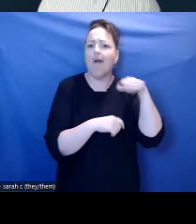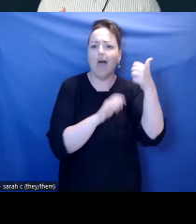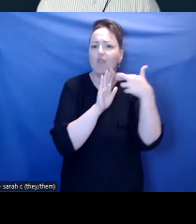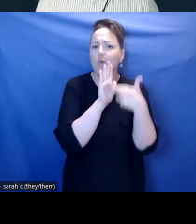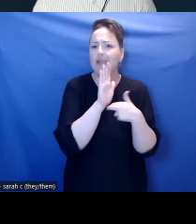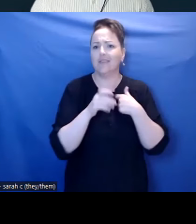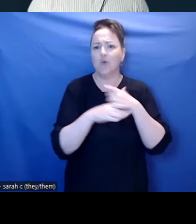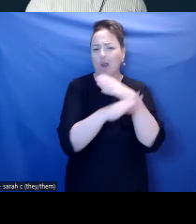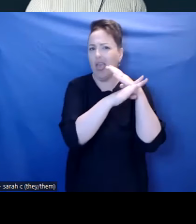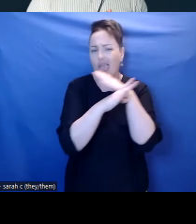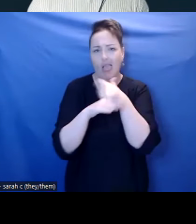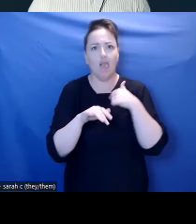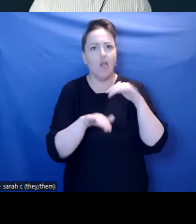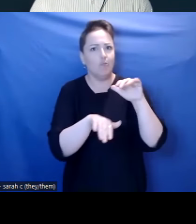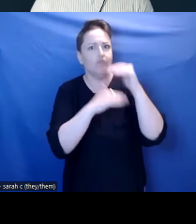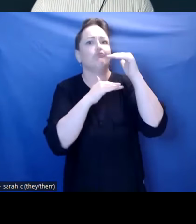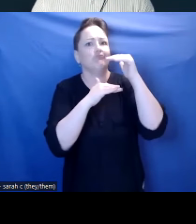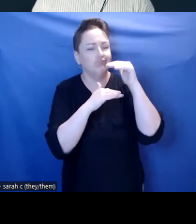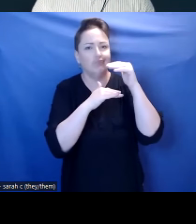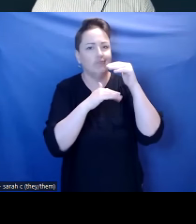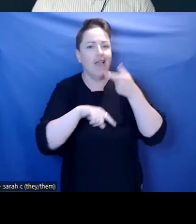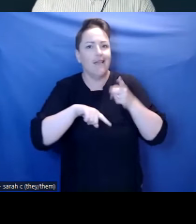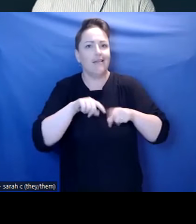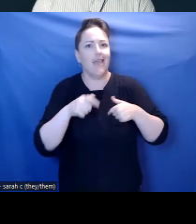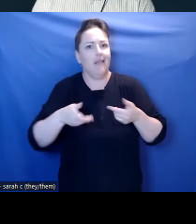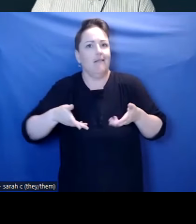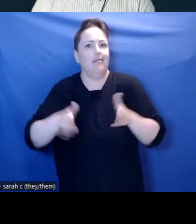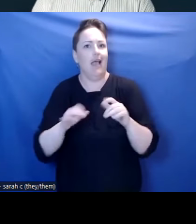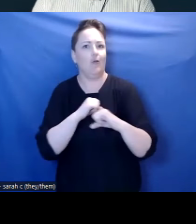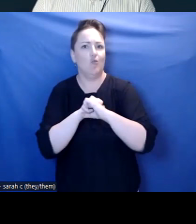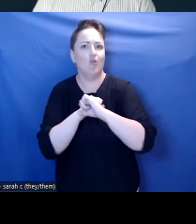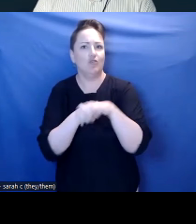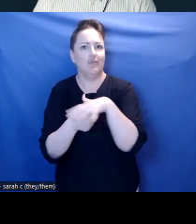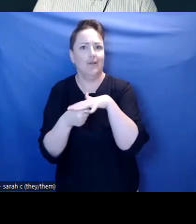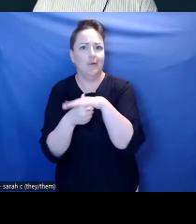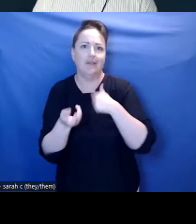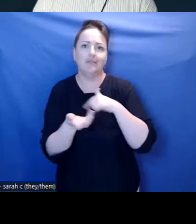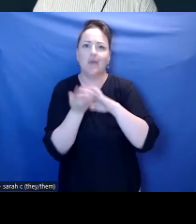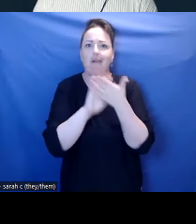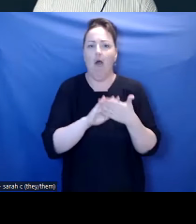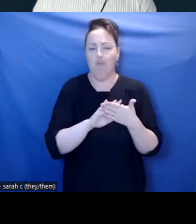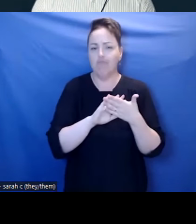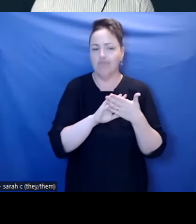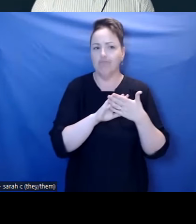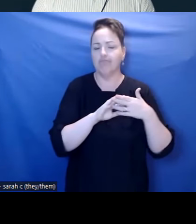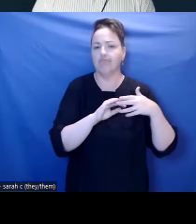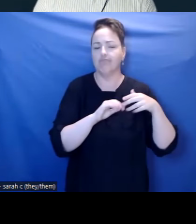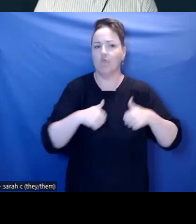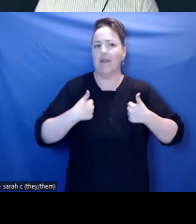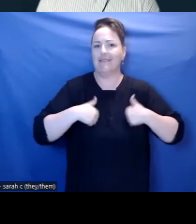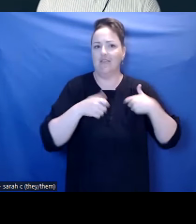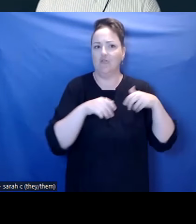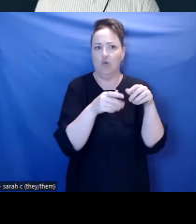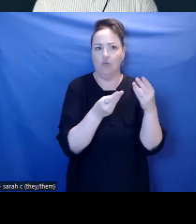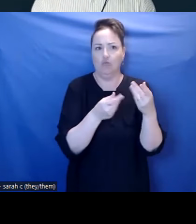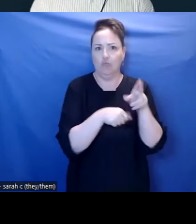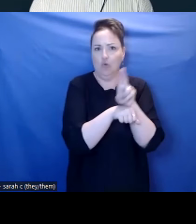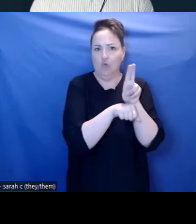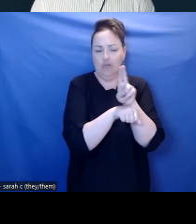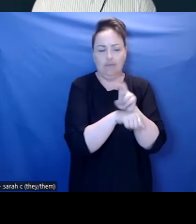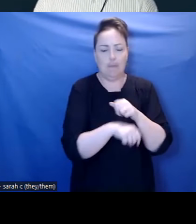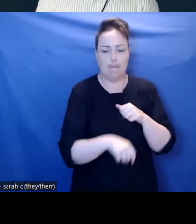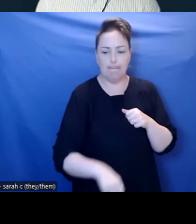jurisdictions that may be preventing the conversion of commercial sites to residential and mixed use. So does the underlying